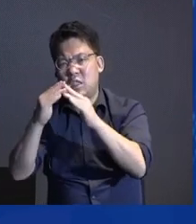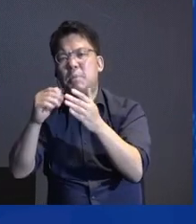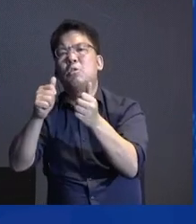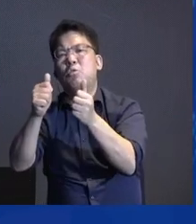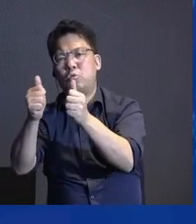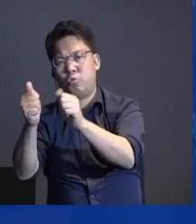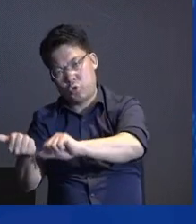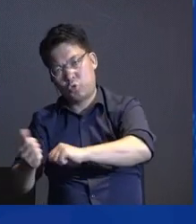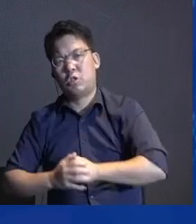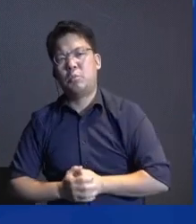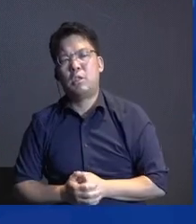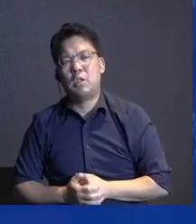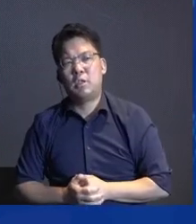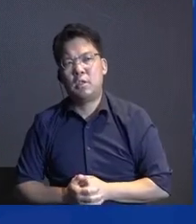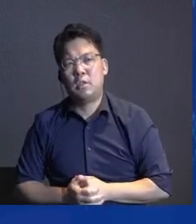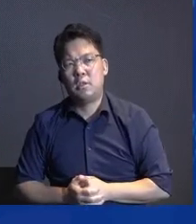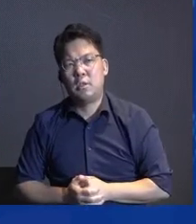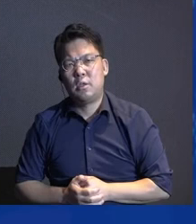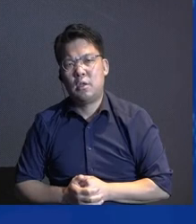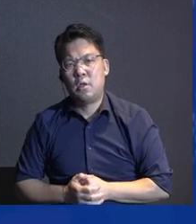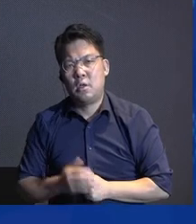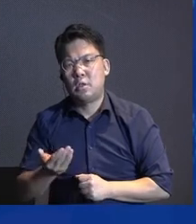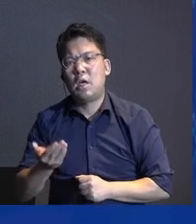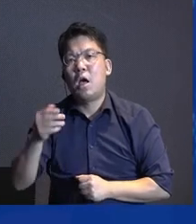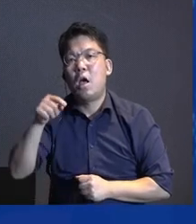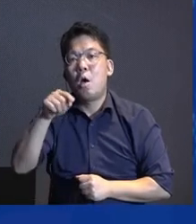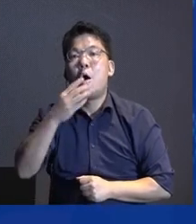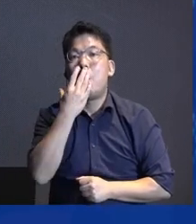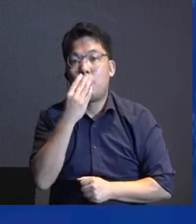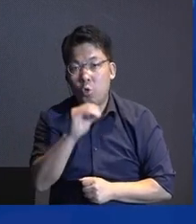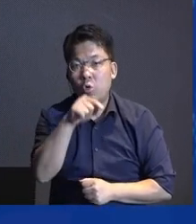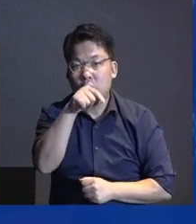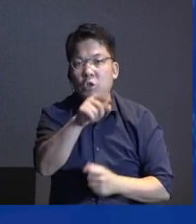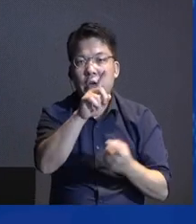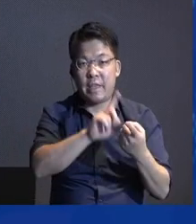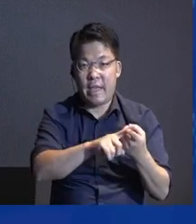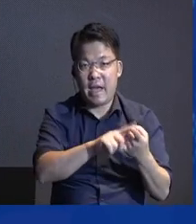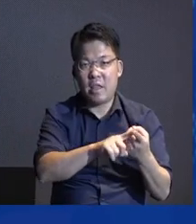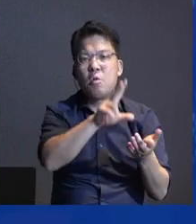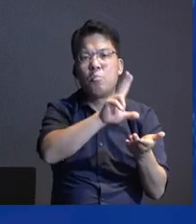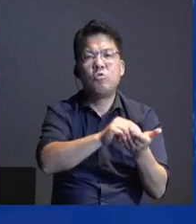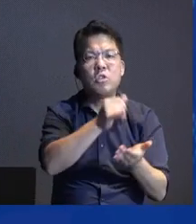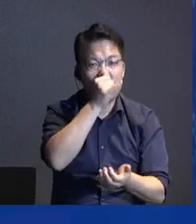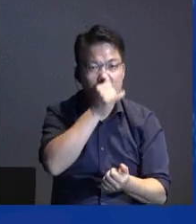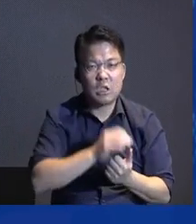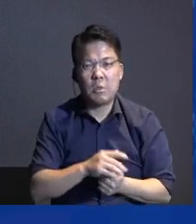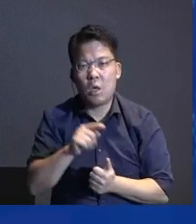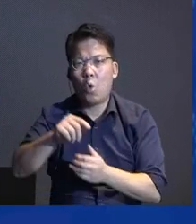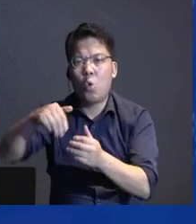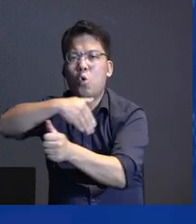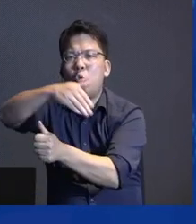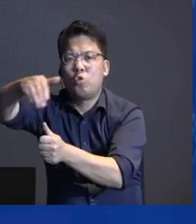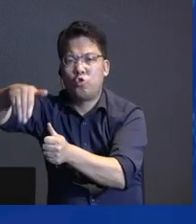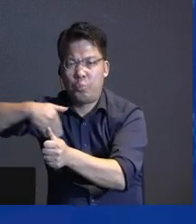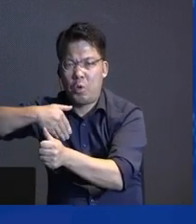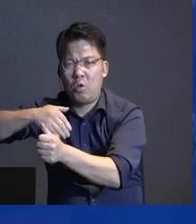residents. Dementia users flushed a falling substance into the toilet and broke it.